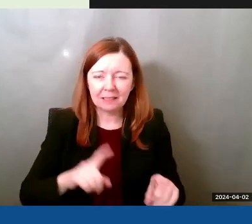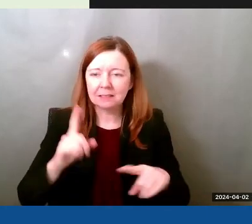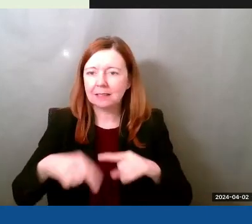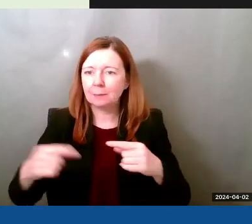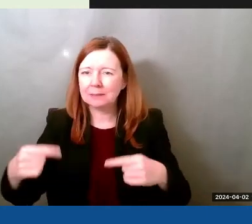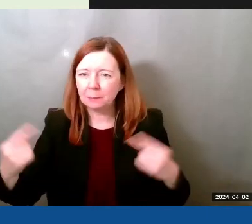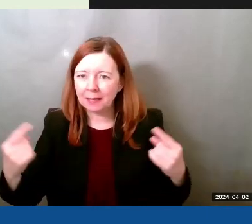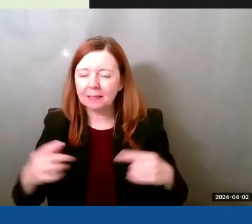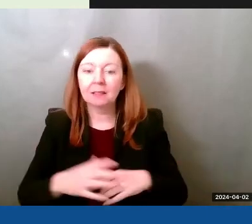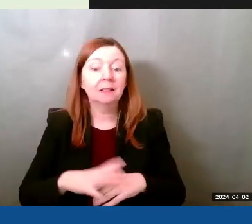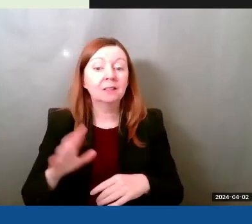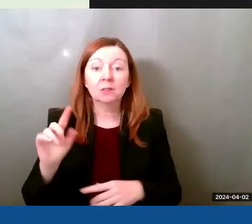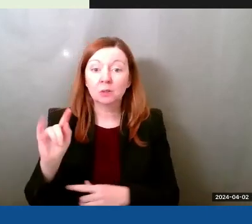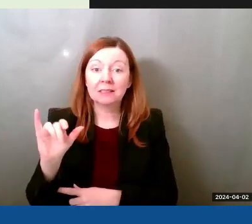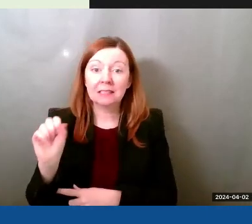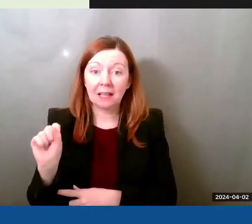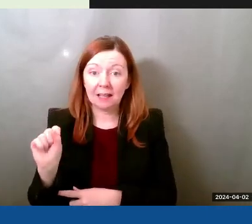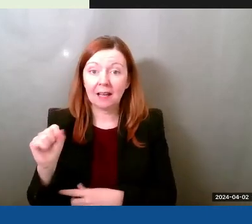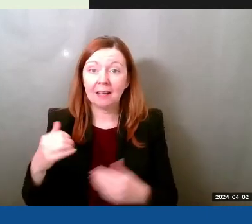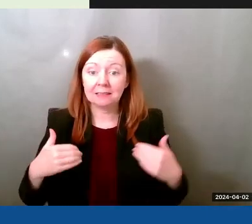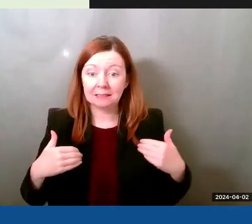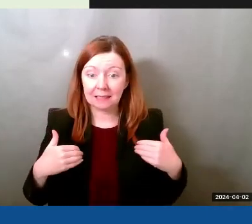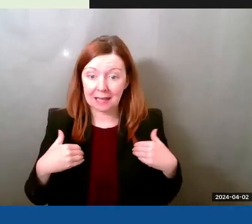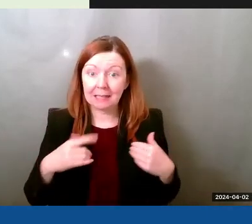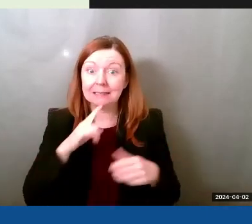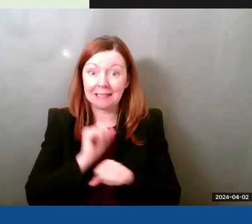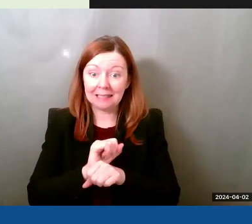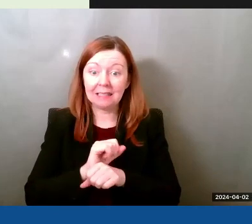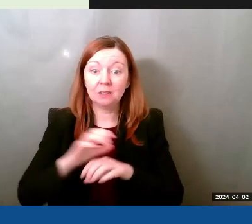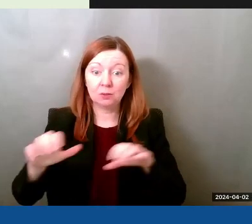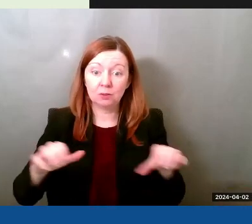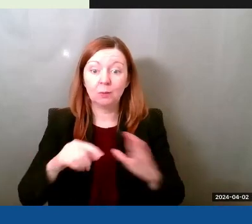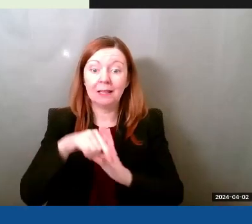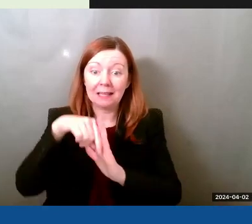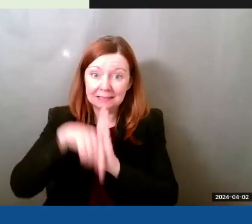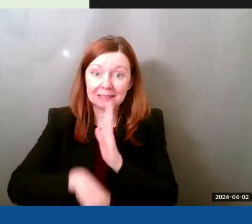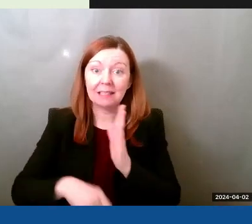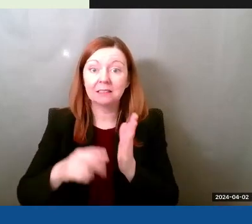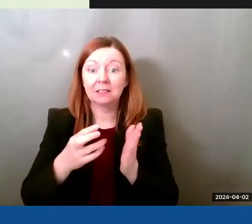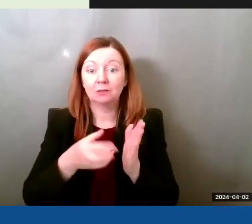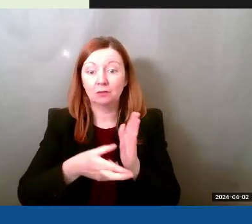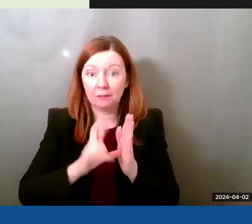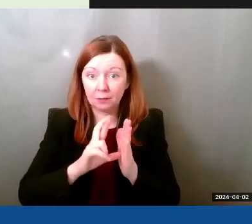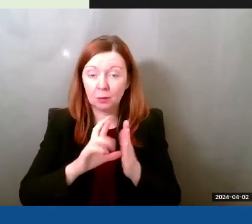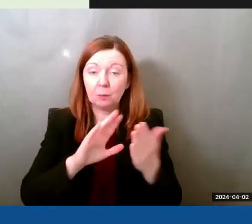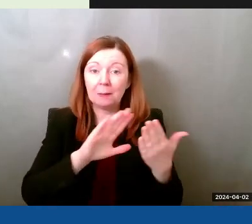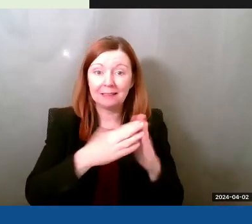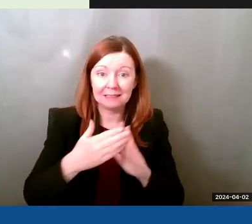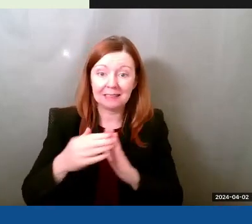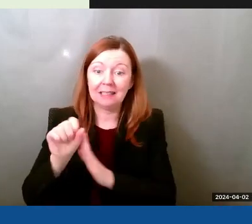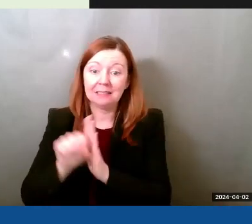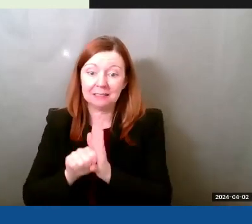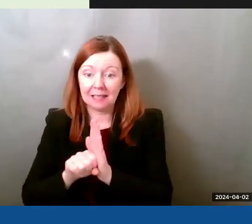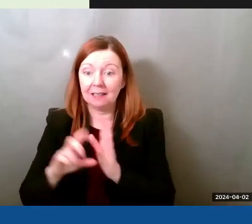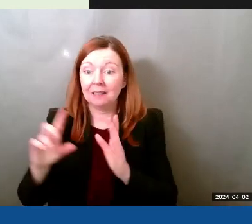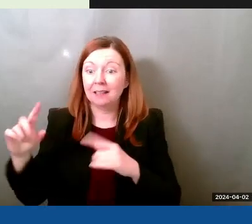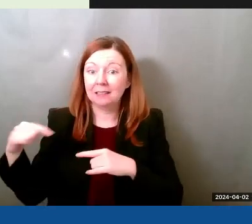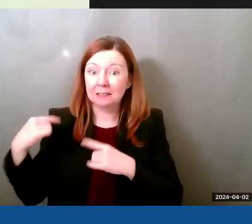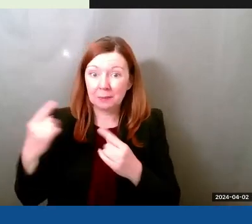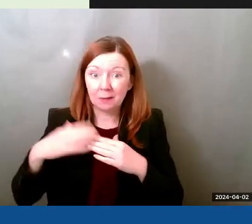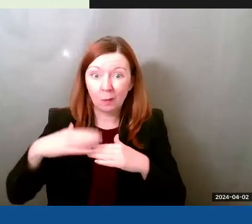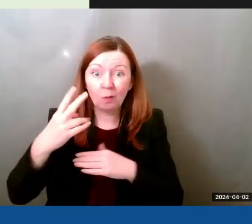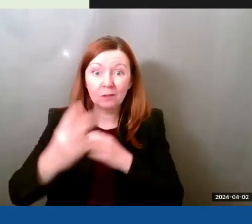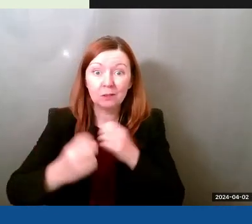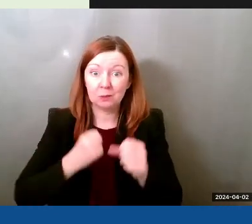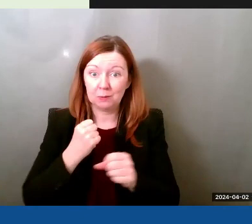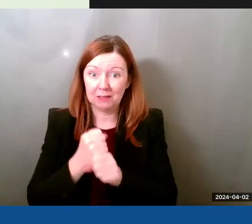debated. So the TIS has and is undergoing an extensive review by the city and the state, right? It's been over 2 years